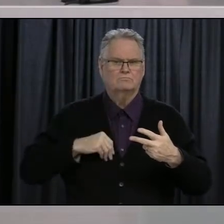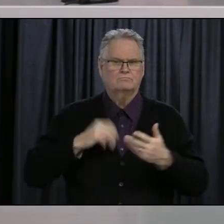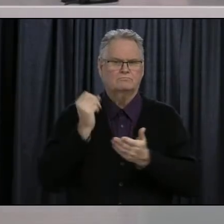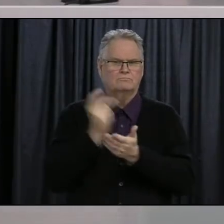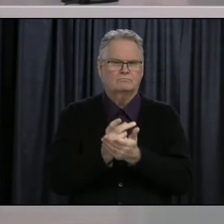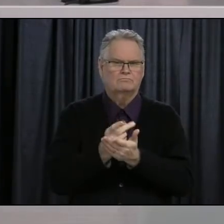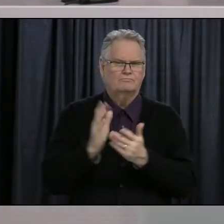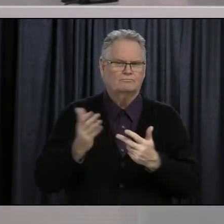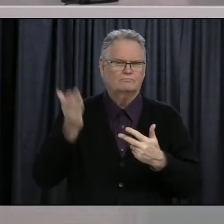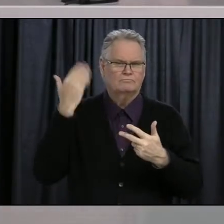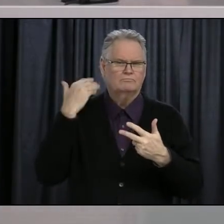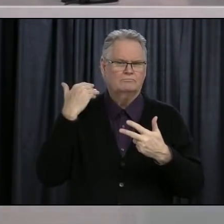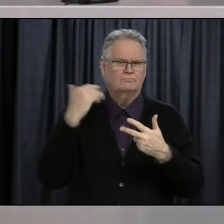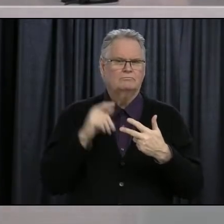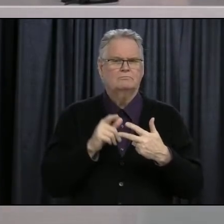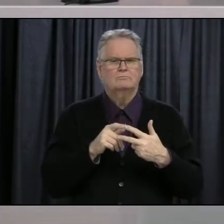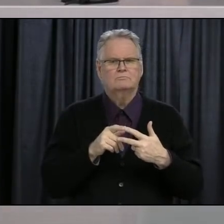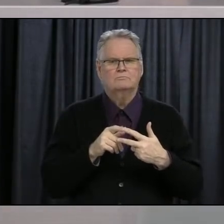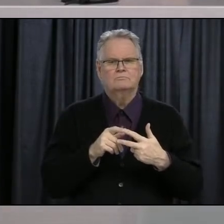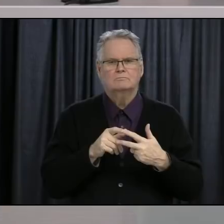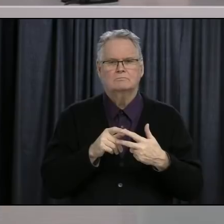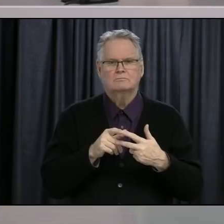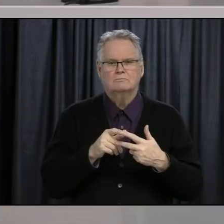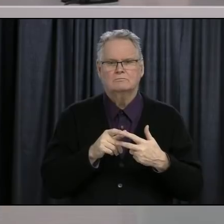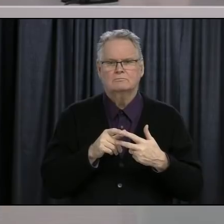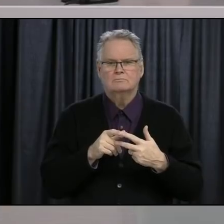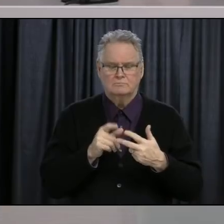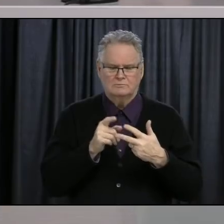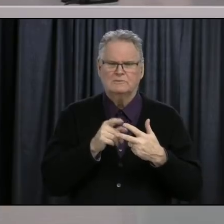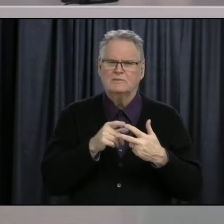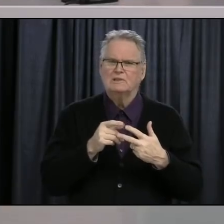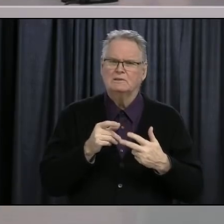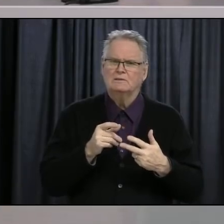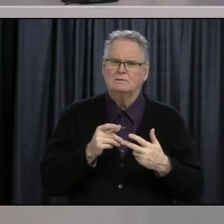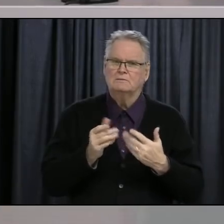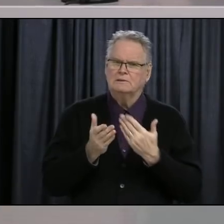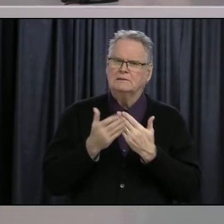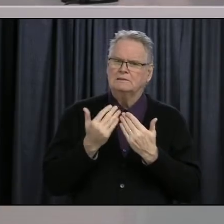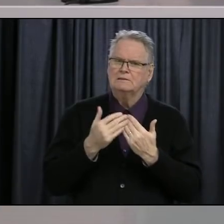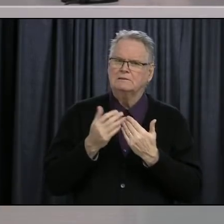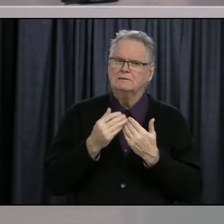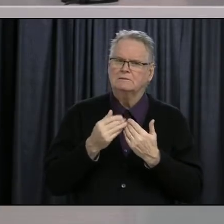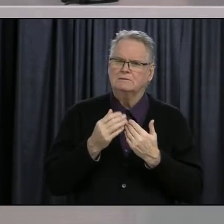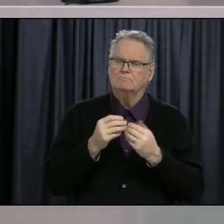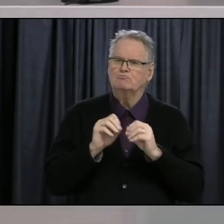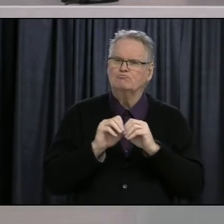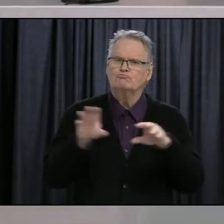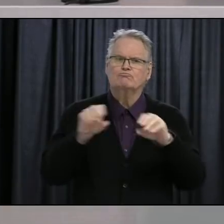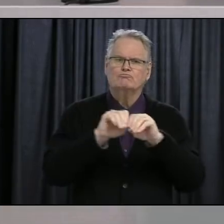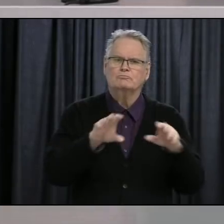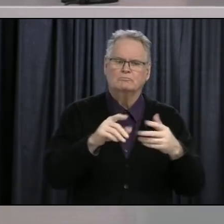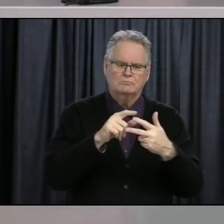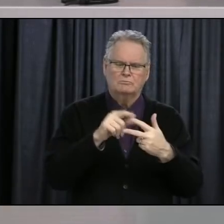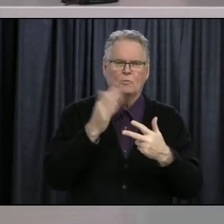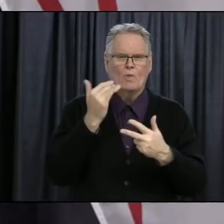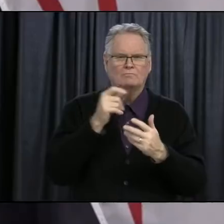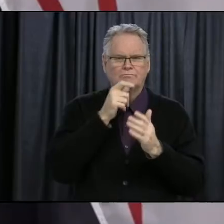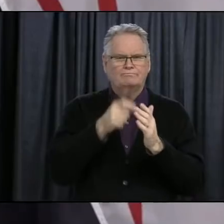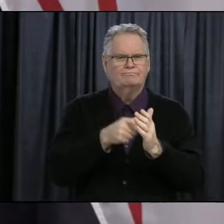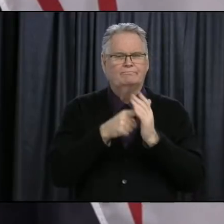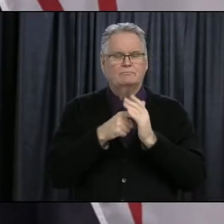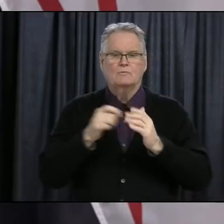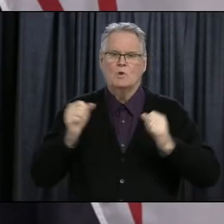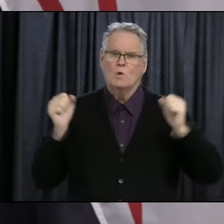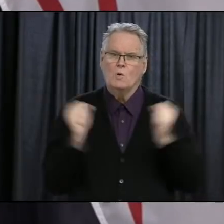newly approved AstraZeneca measure up in that regard? That's a great question. Yes, so the AstraZeneca vaccine